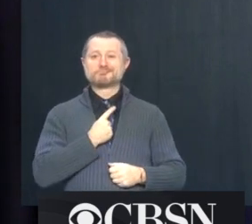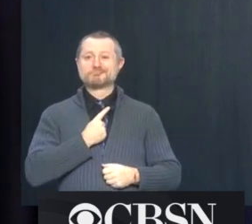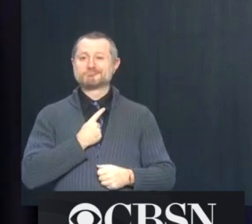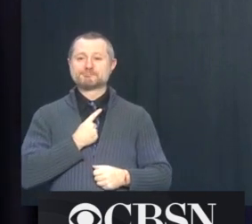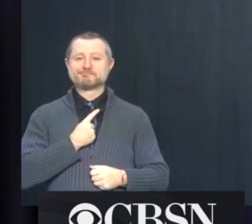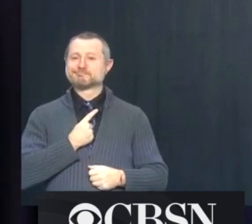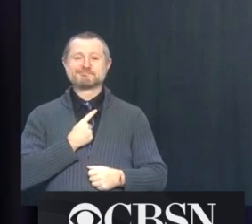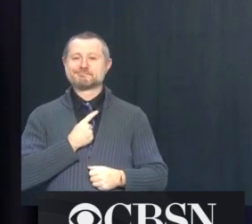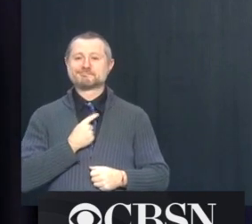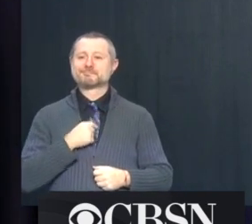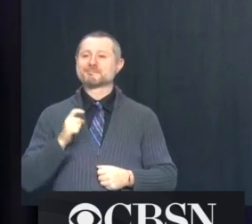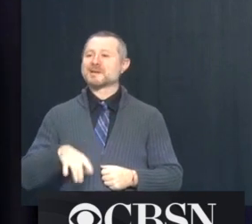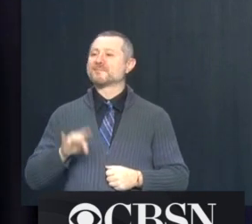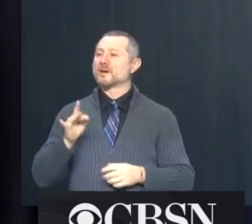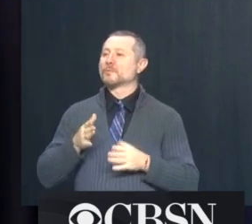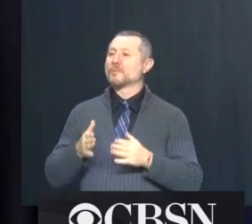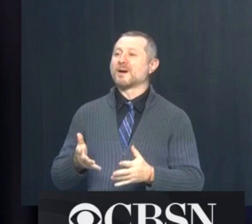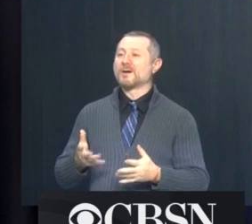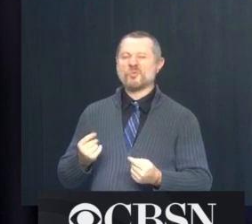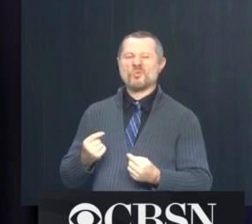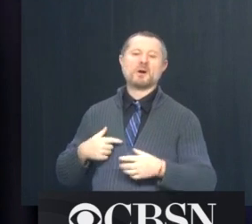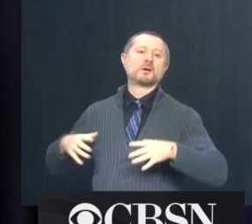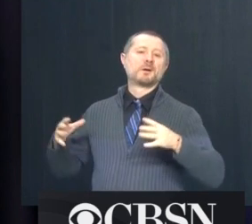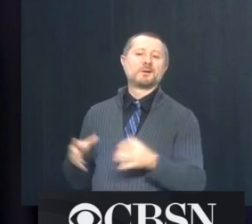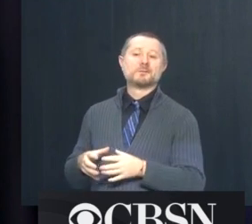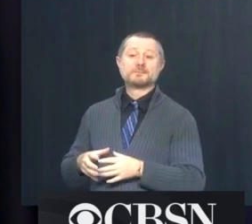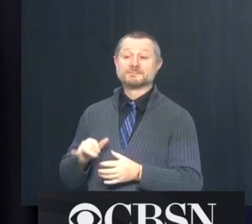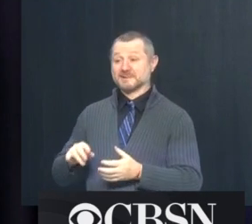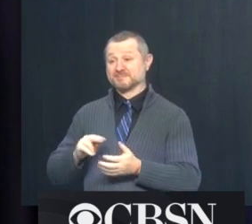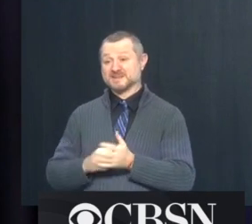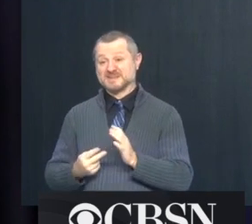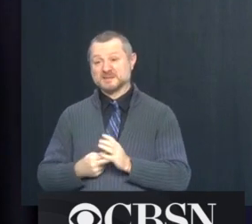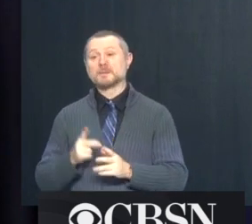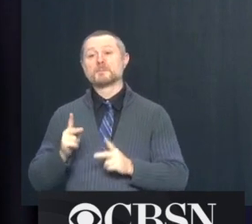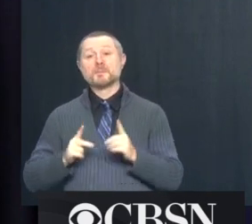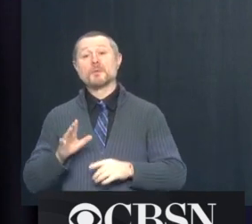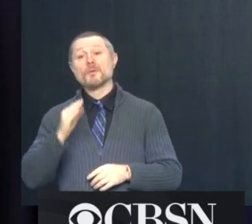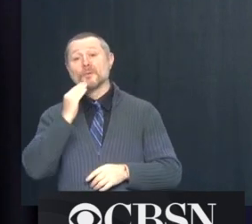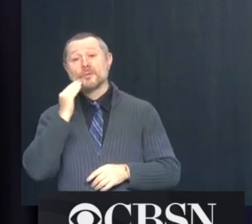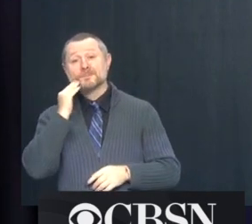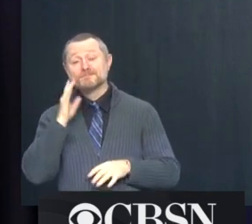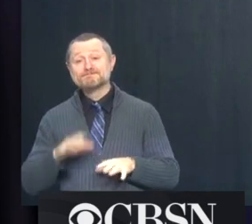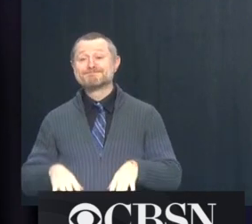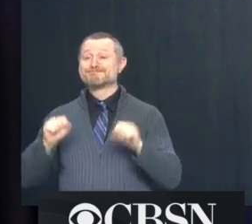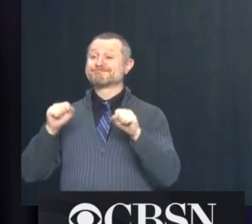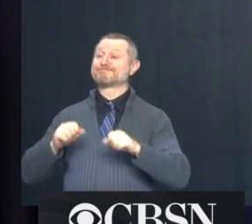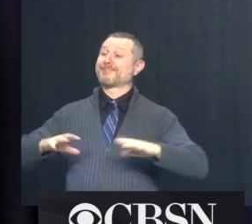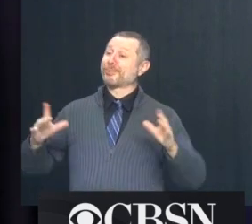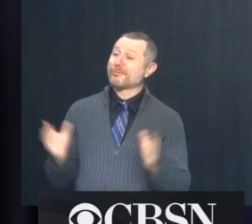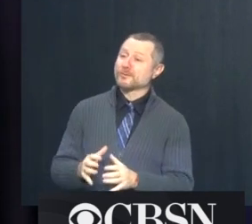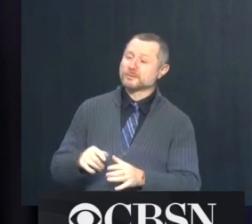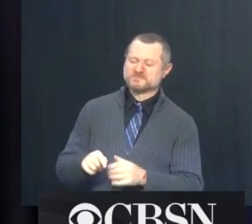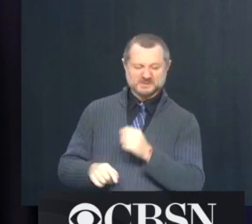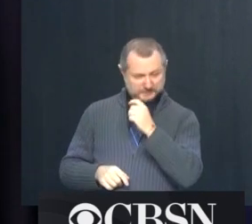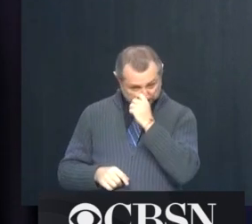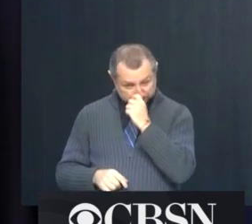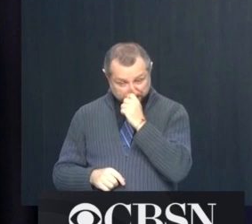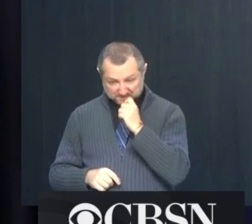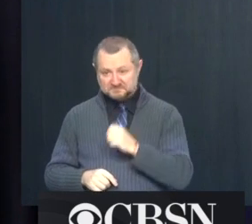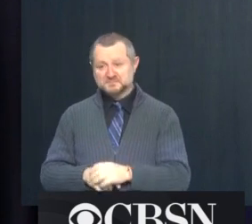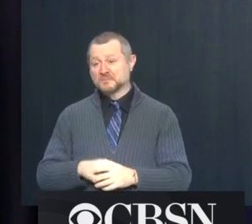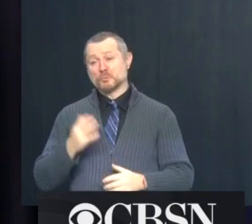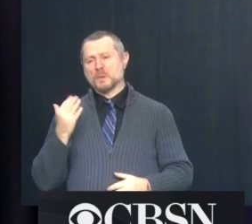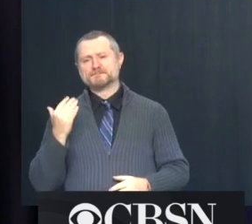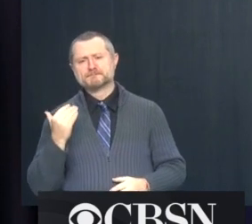to socialize. So it's coming from these home gatherings. That's why all these states are doing these 10 limits. Kentucky went to an 8